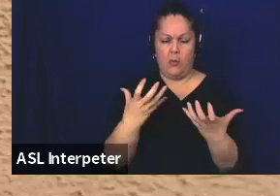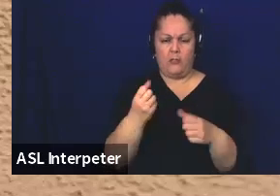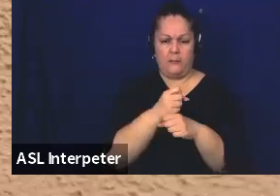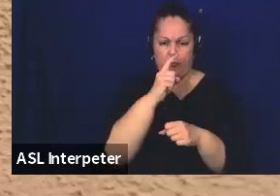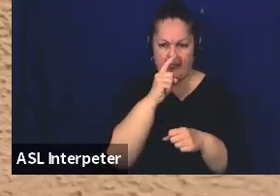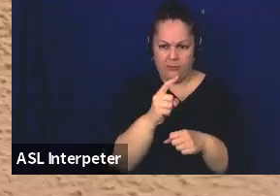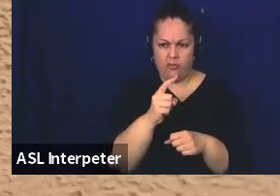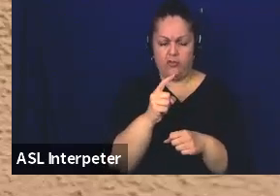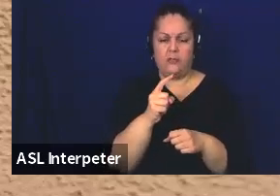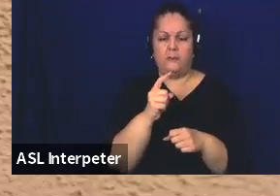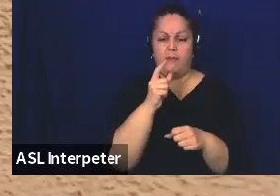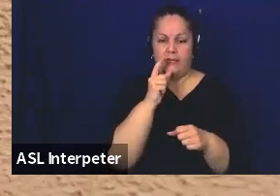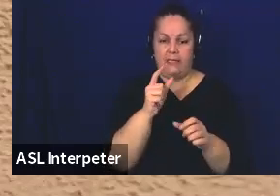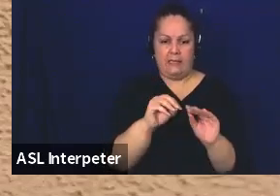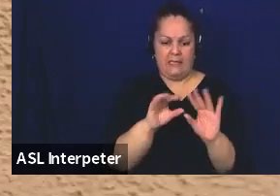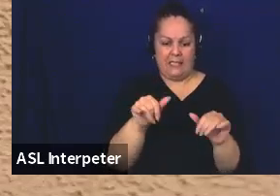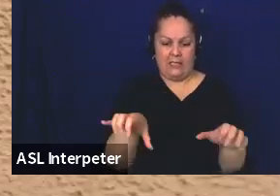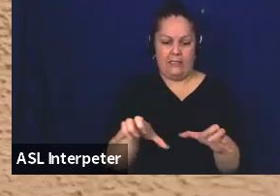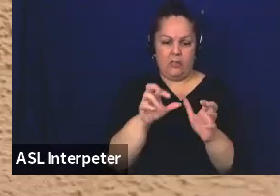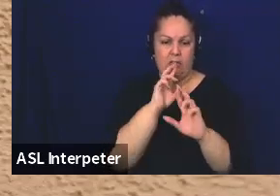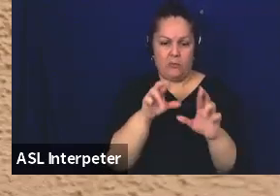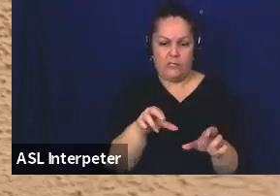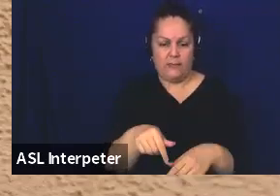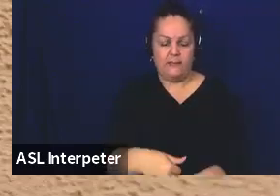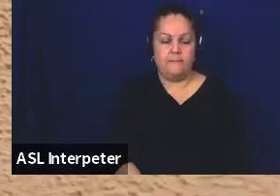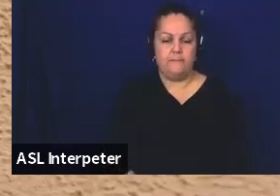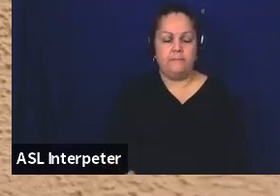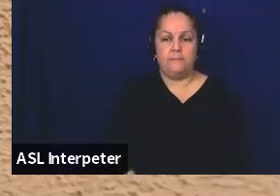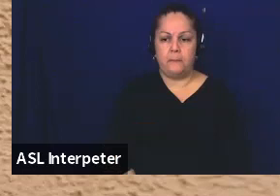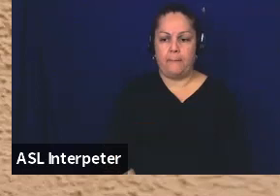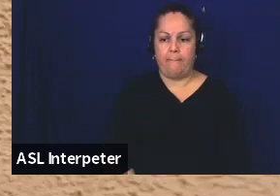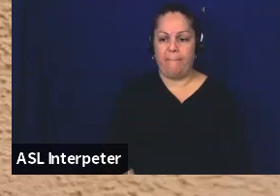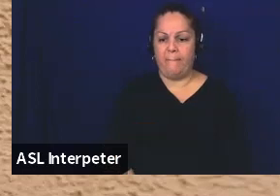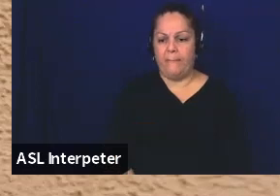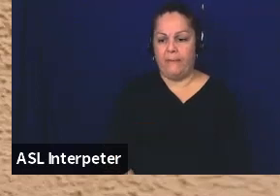are at the forefront of this crisis response?